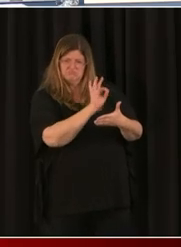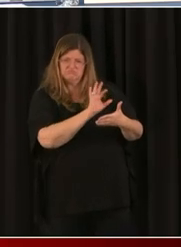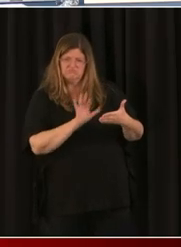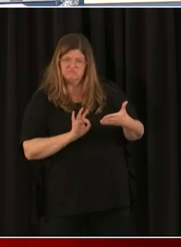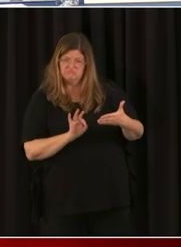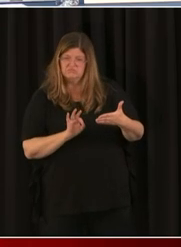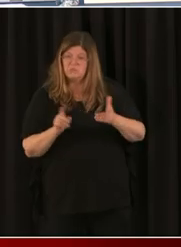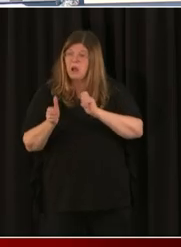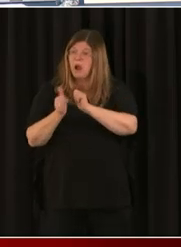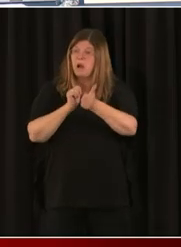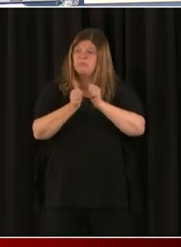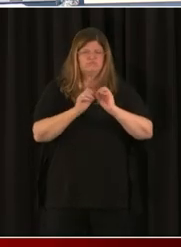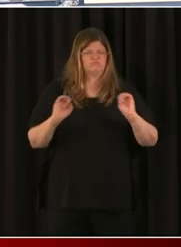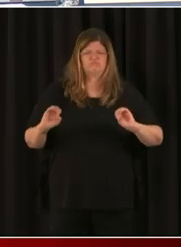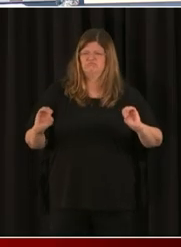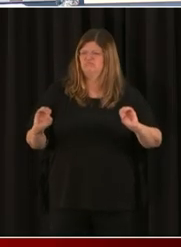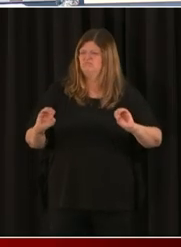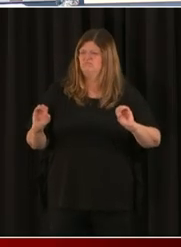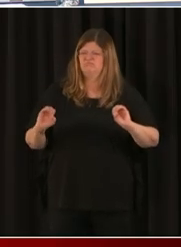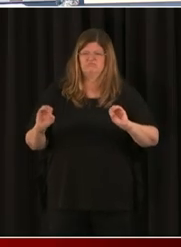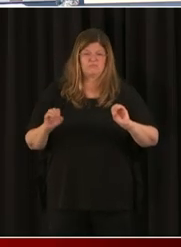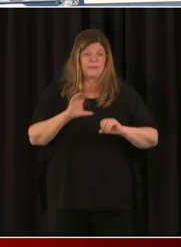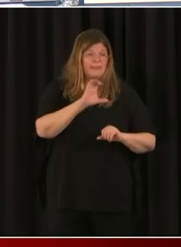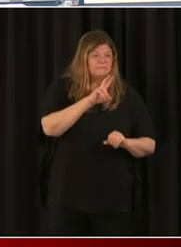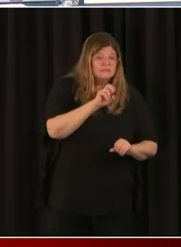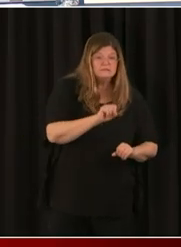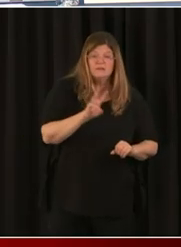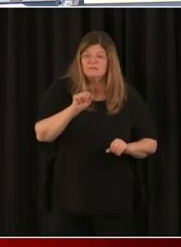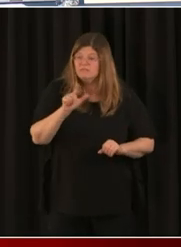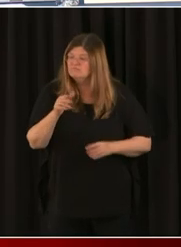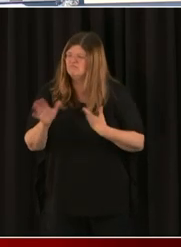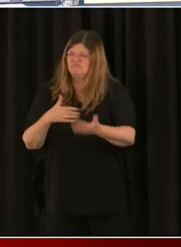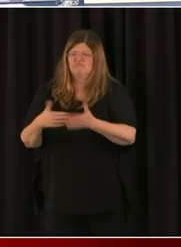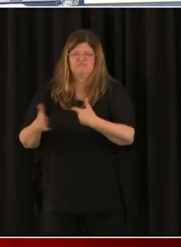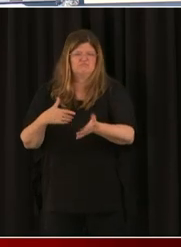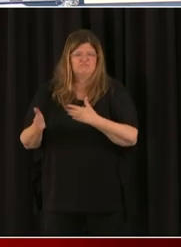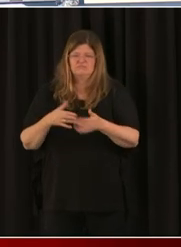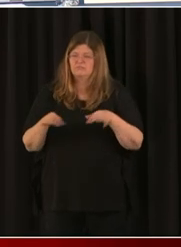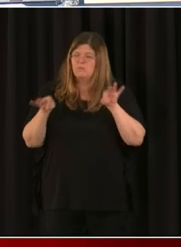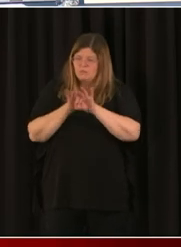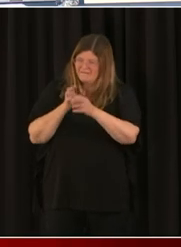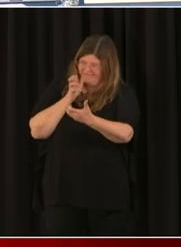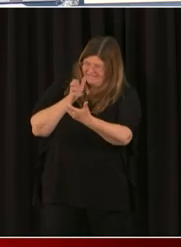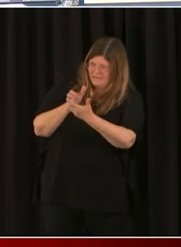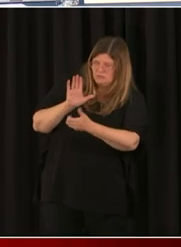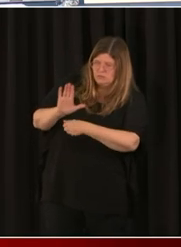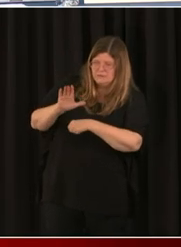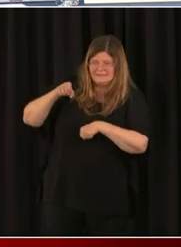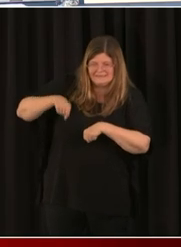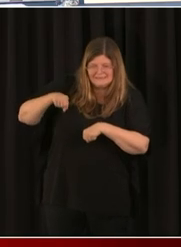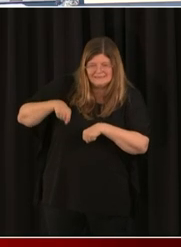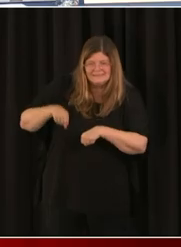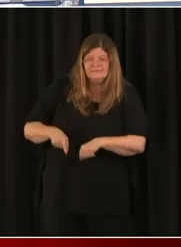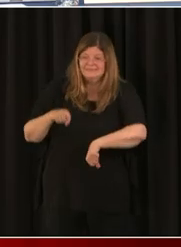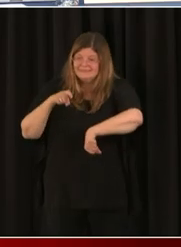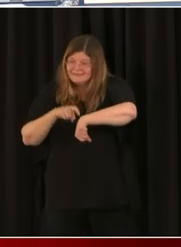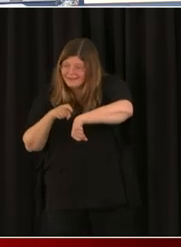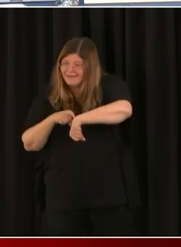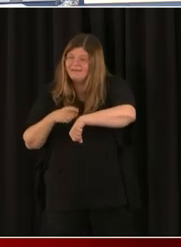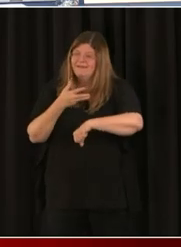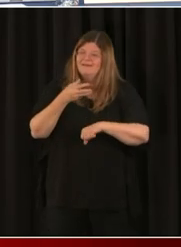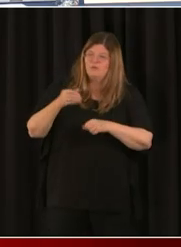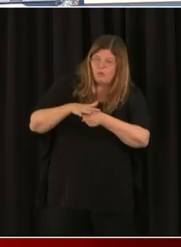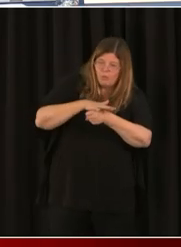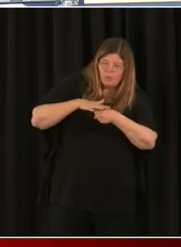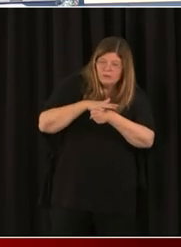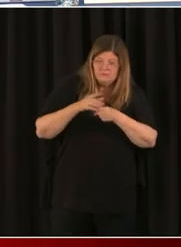creating a competition between CVS and Walgreens that's obligated already in terms of resources and time to our